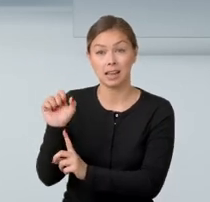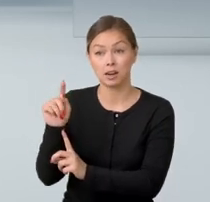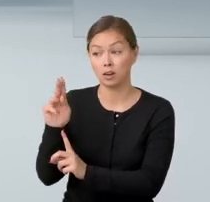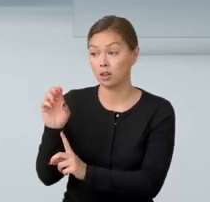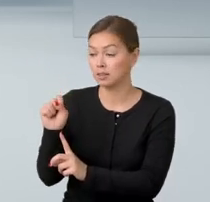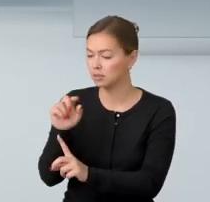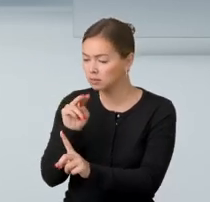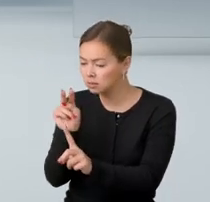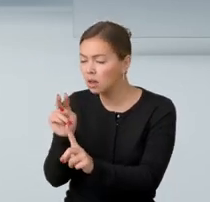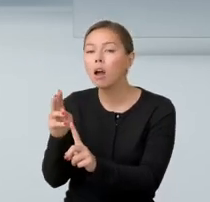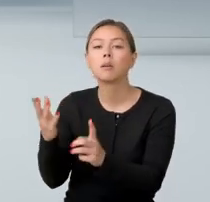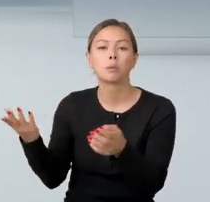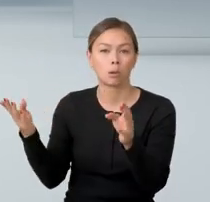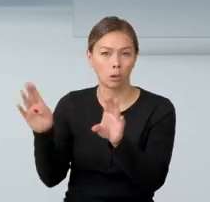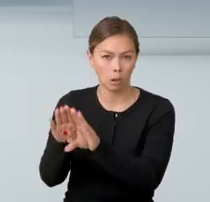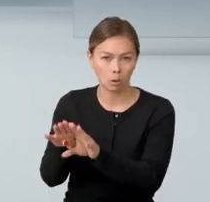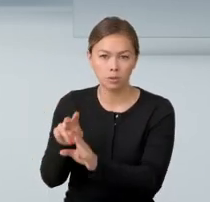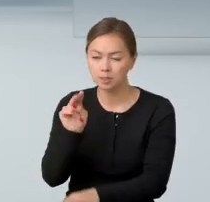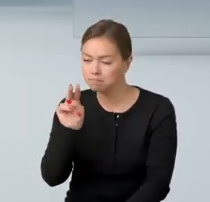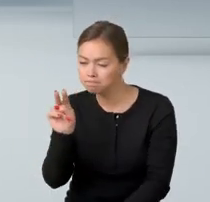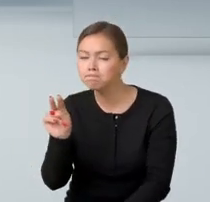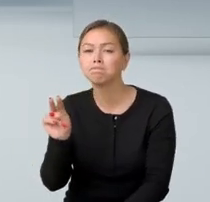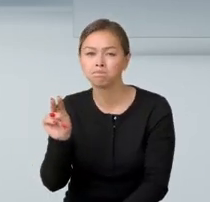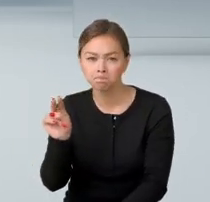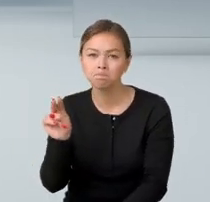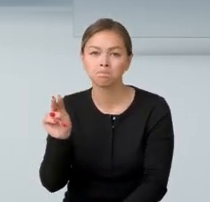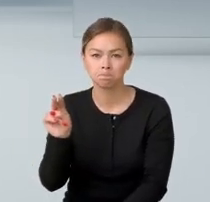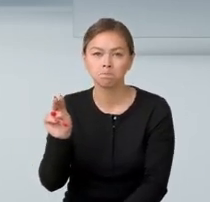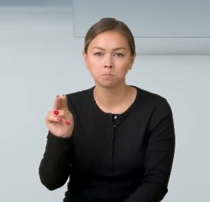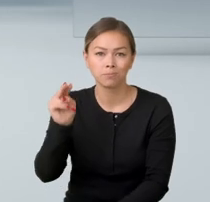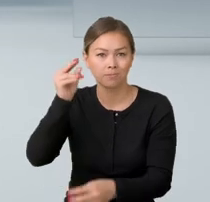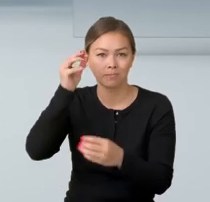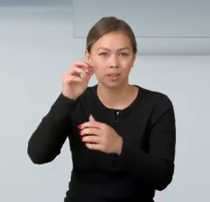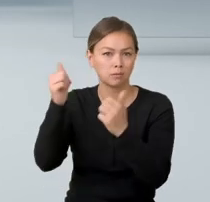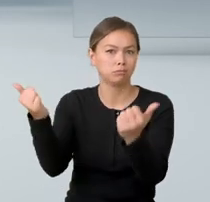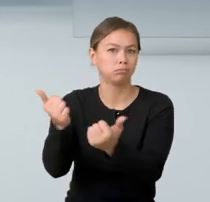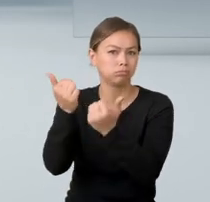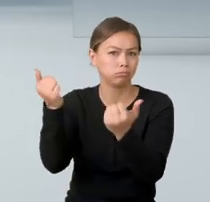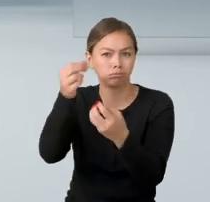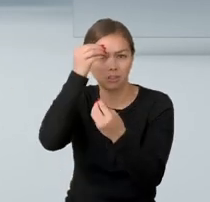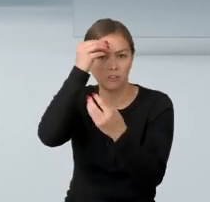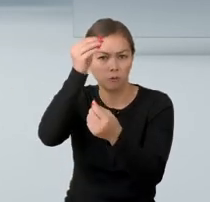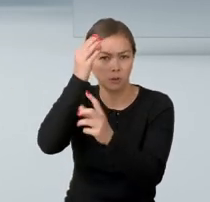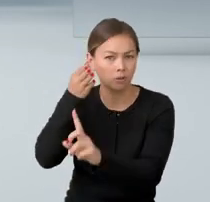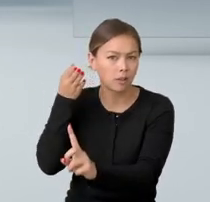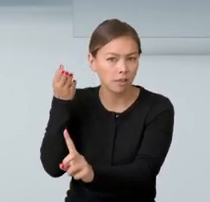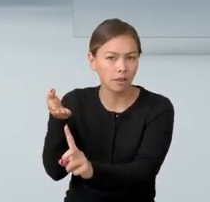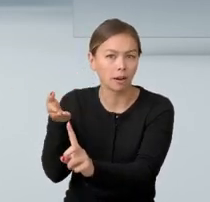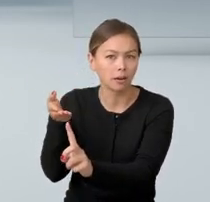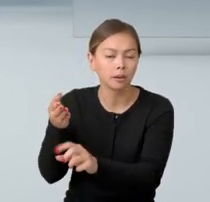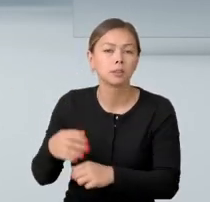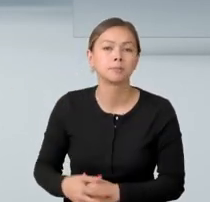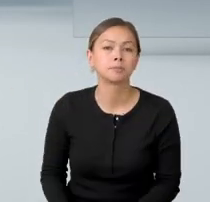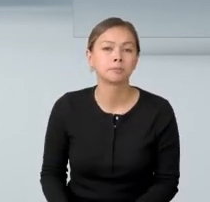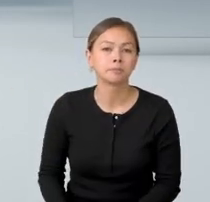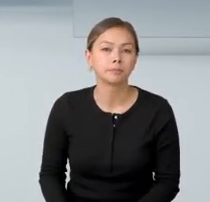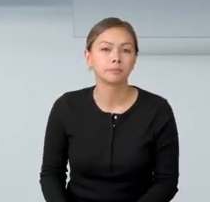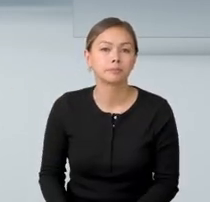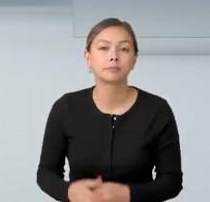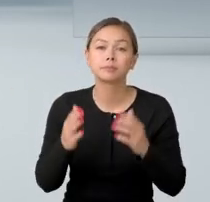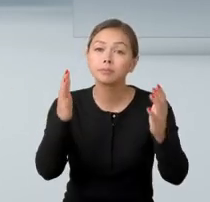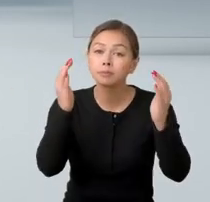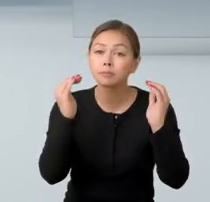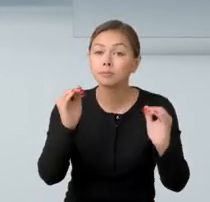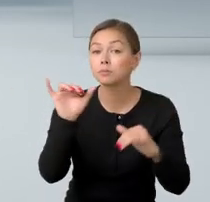status of my request is now close it I can see that is now closed and that all the information it's